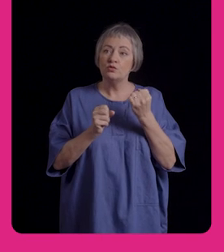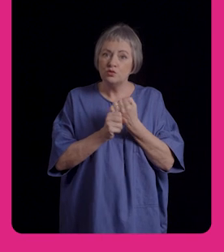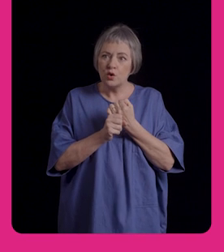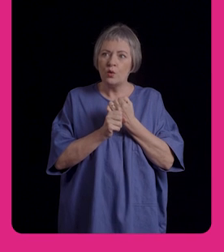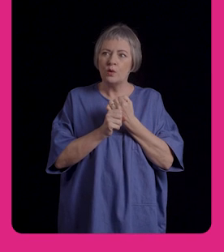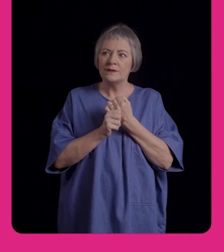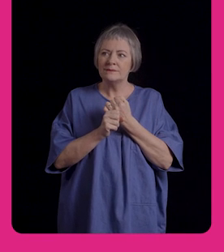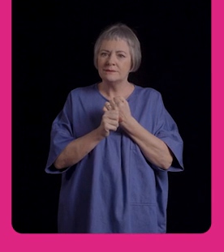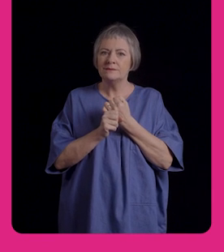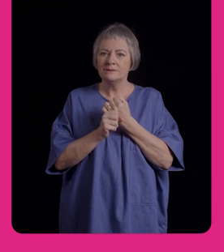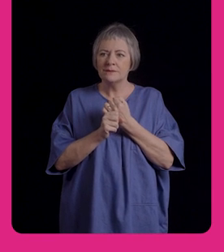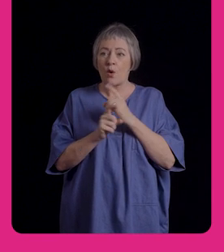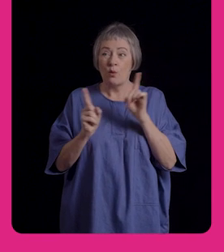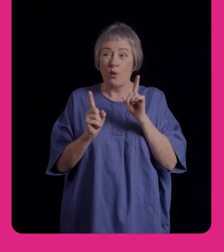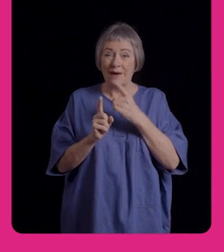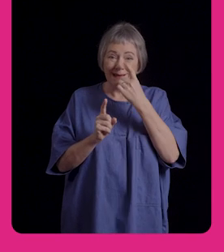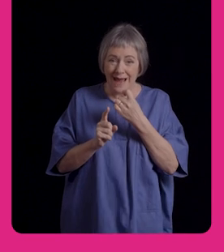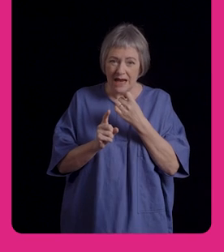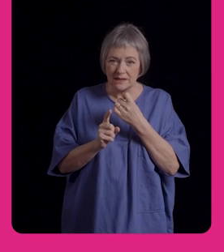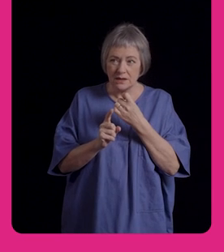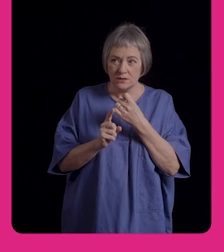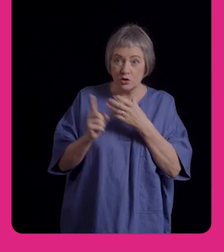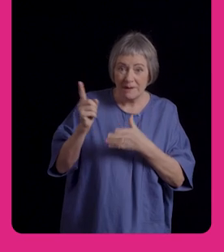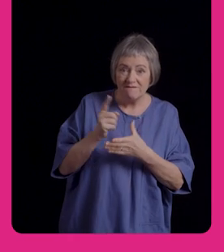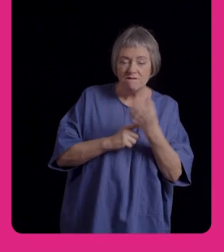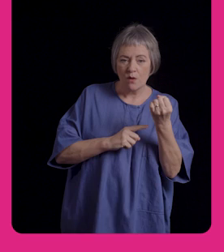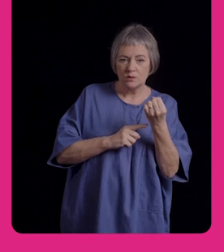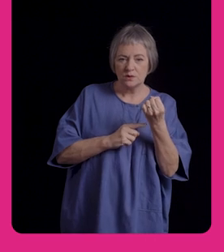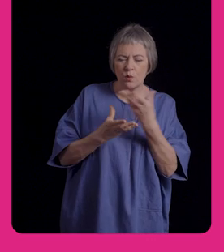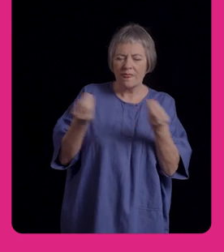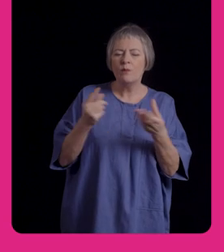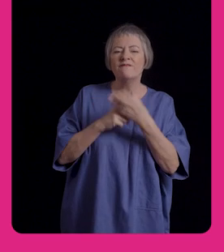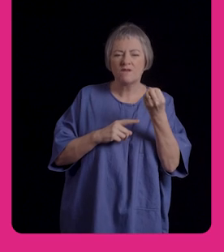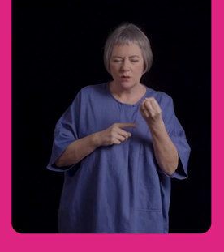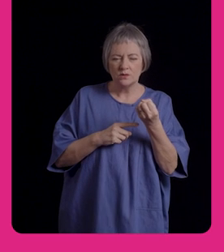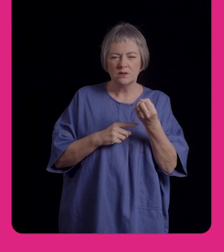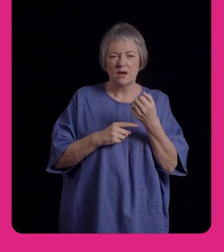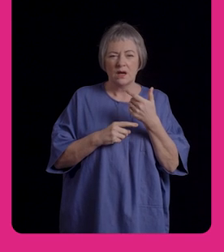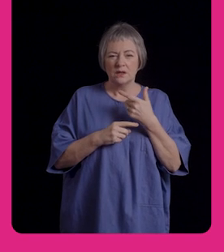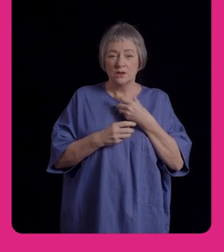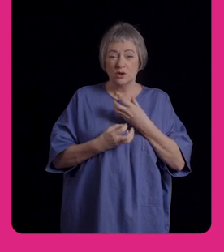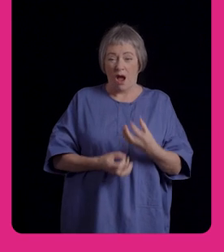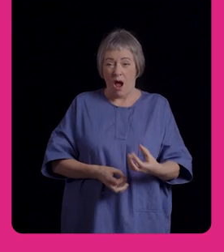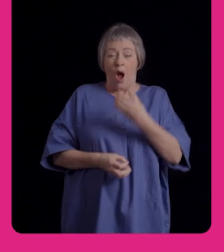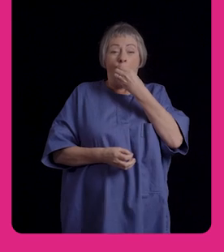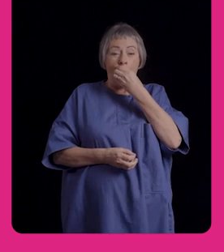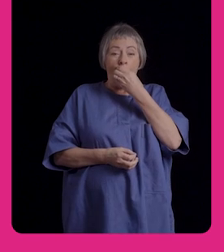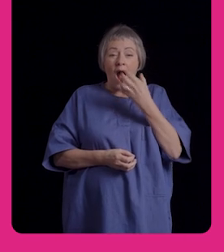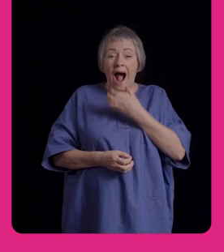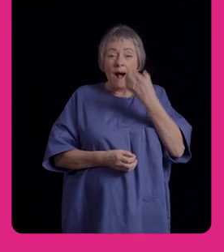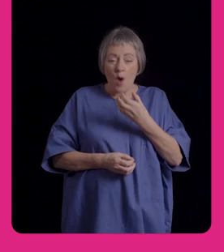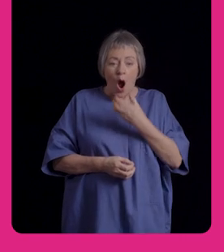it takes to avoid being discovered somewhere he shouldn't be. So what I do is I stuff an apple into my